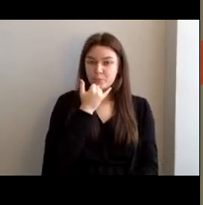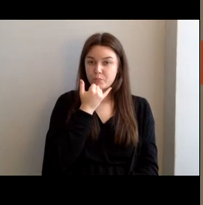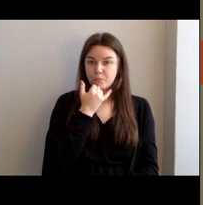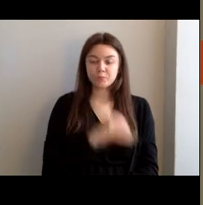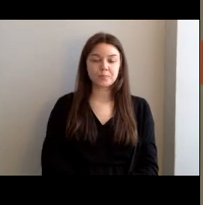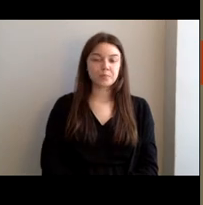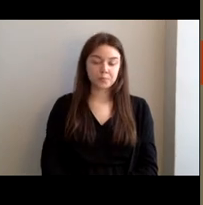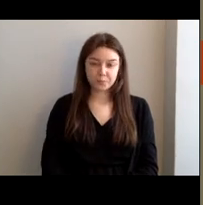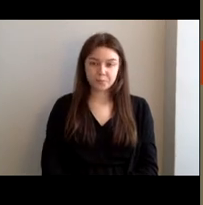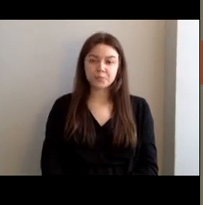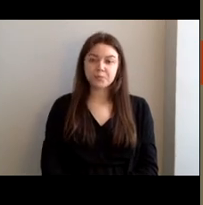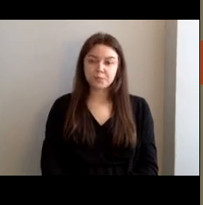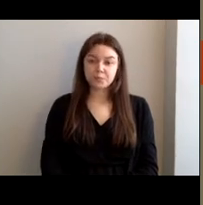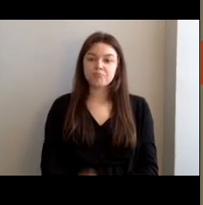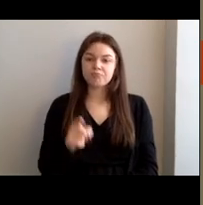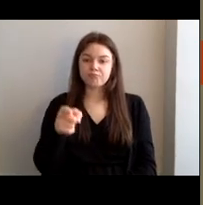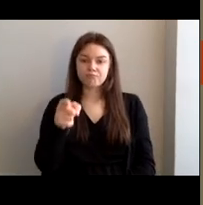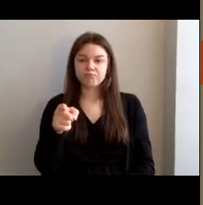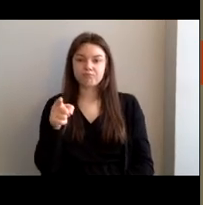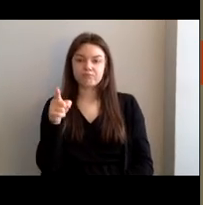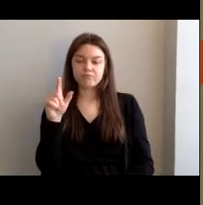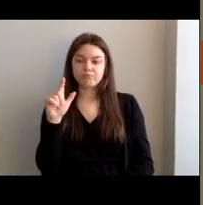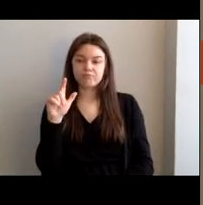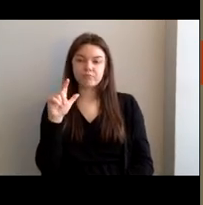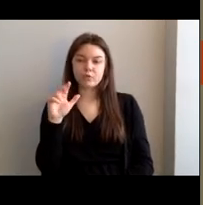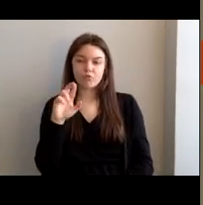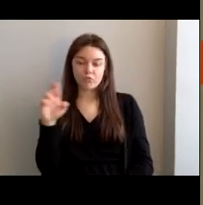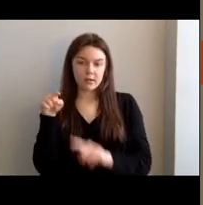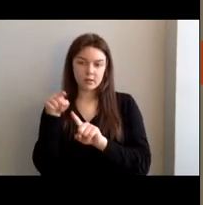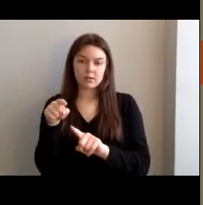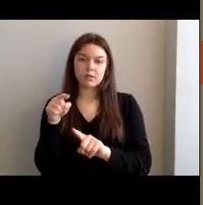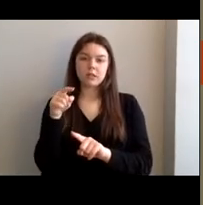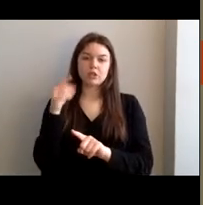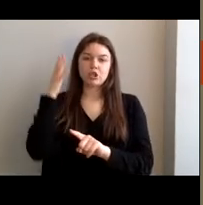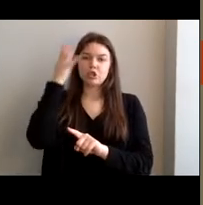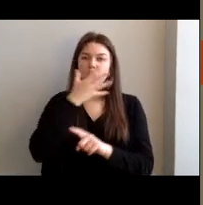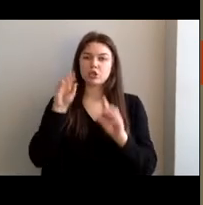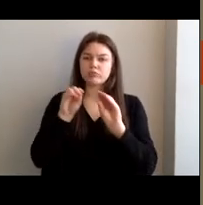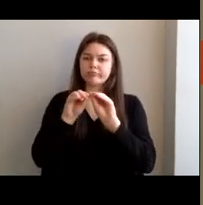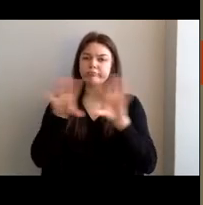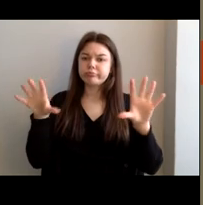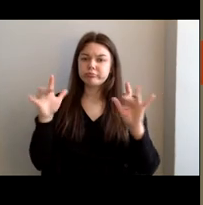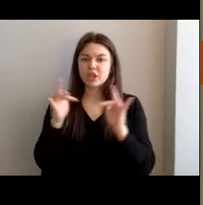flaw. As you can see, the shrimp here looks translucent and shiny.